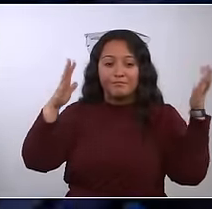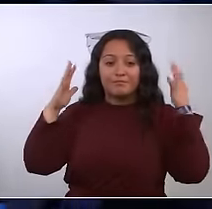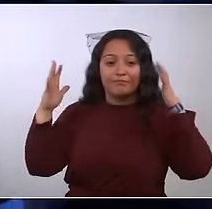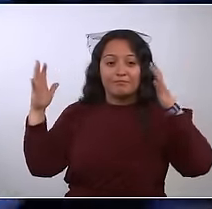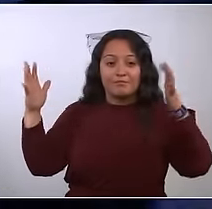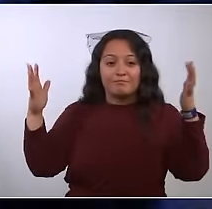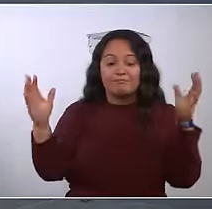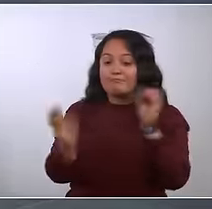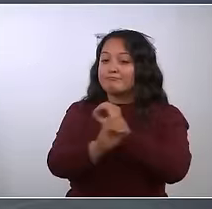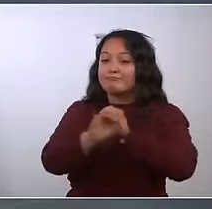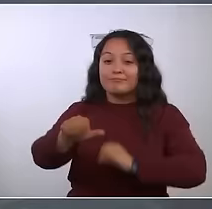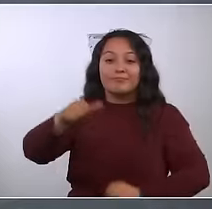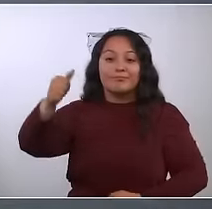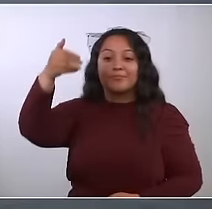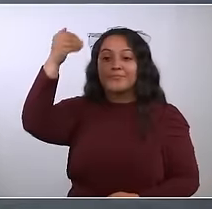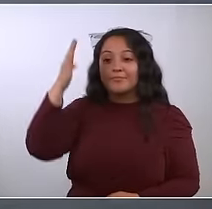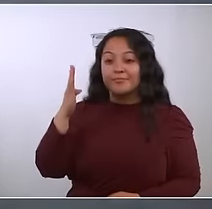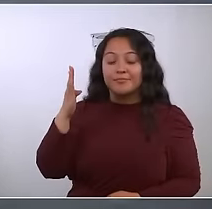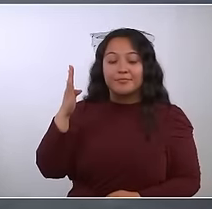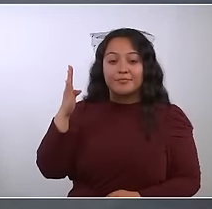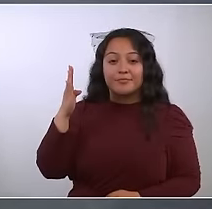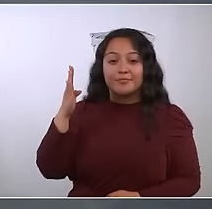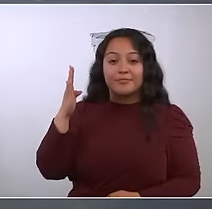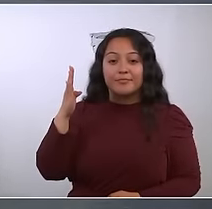¿No lo hay?